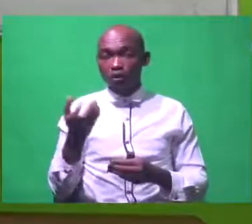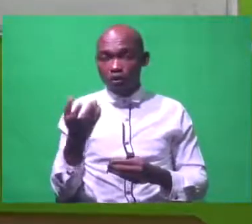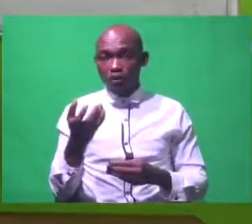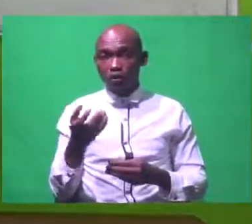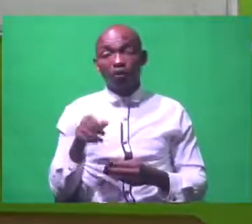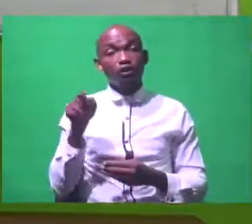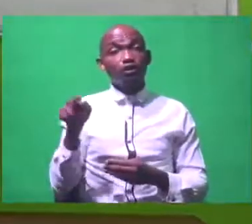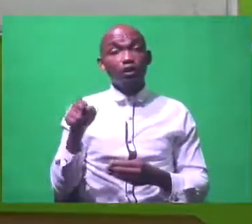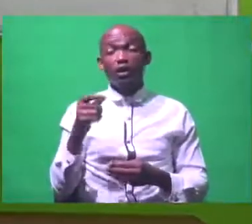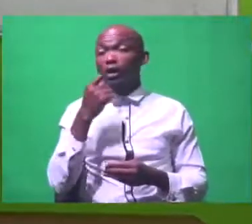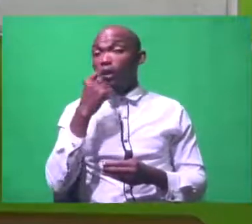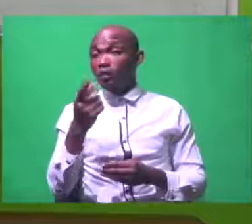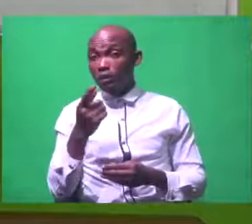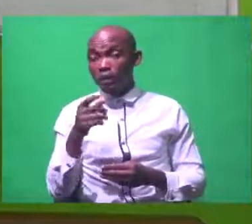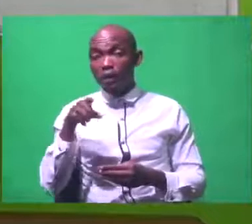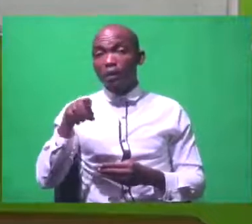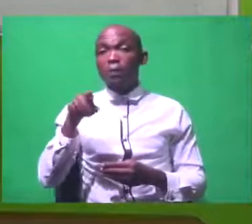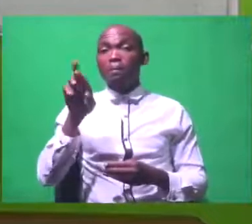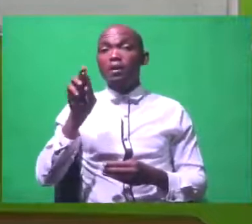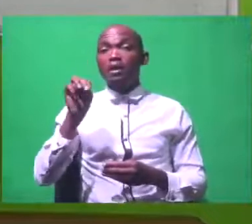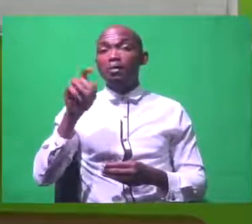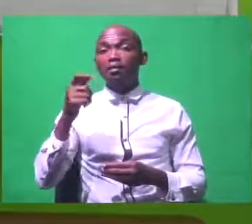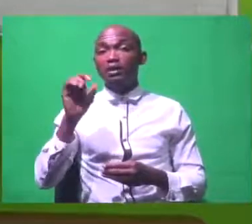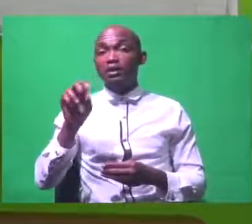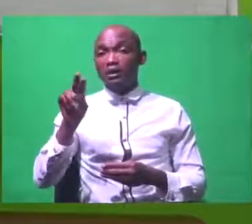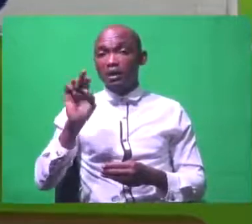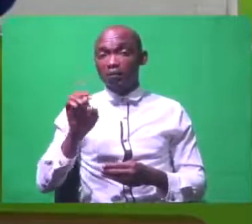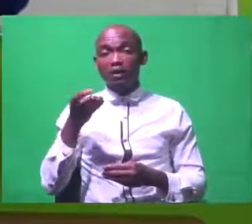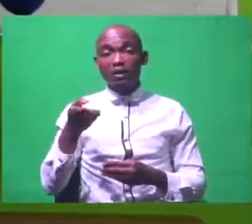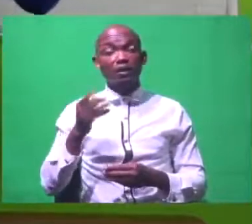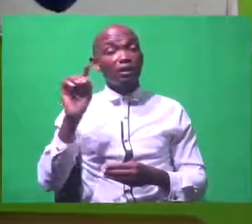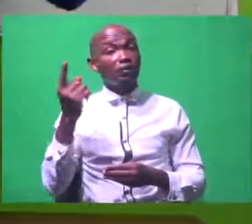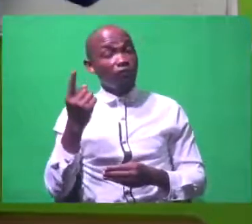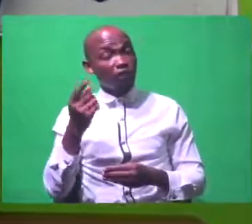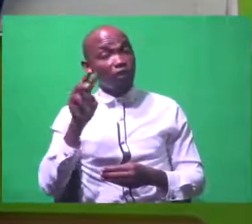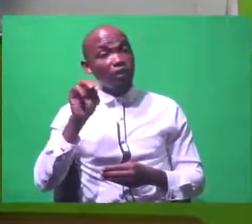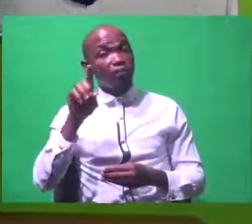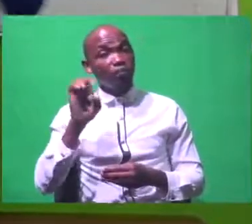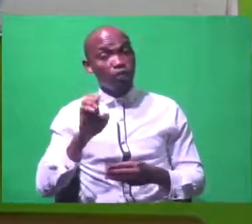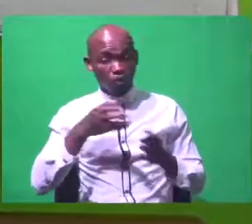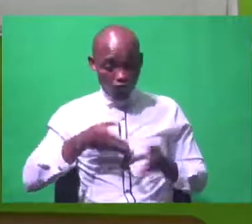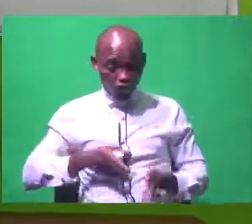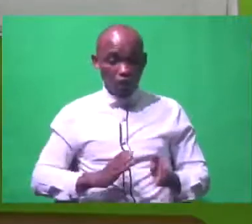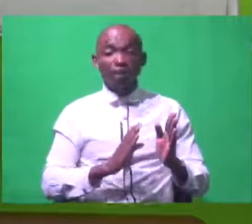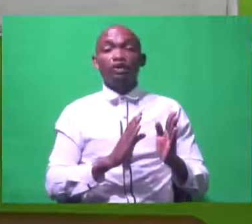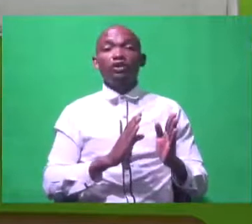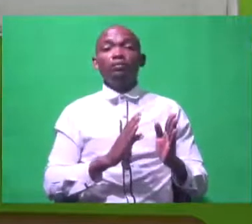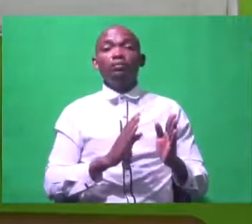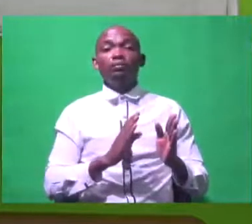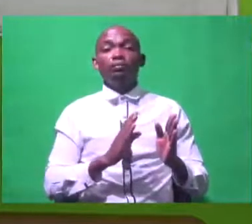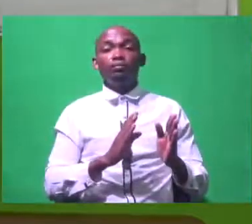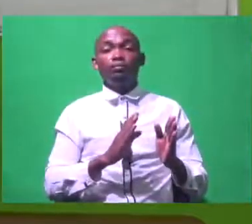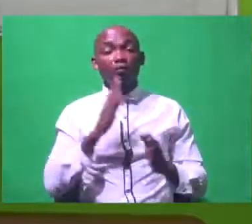So here we say primitive communalism is the first mode of production. As I have